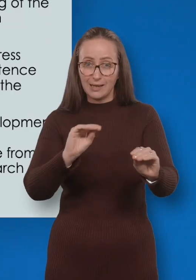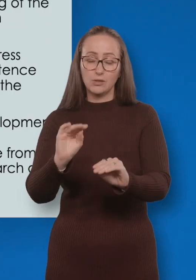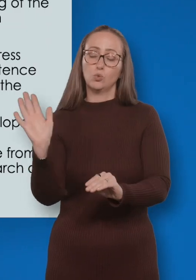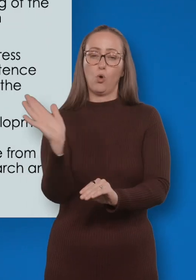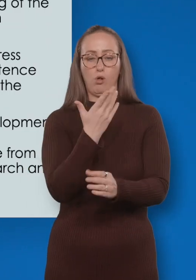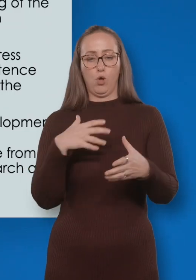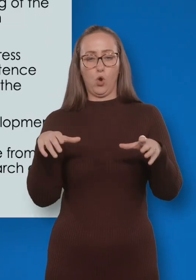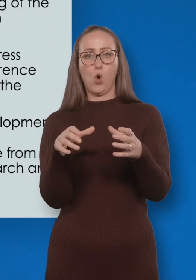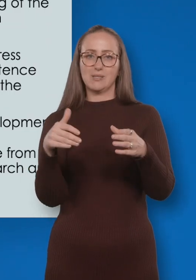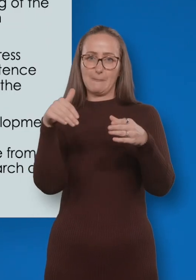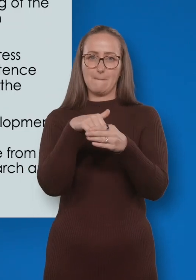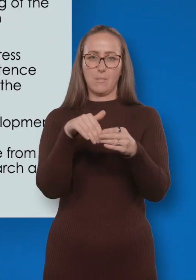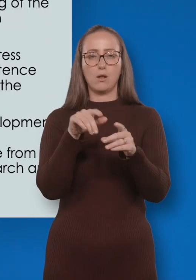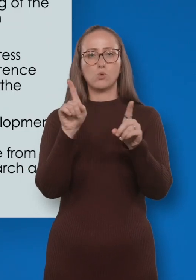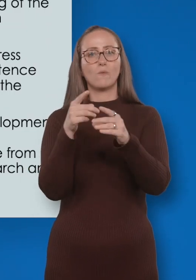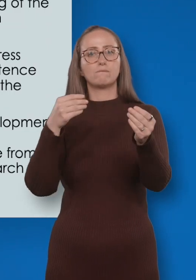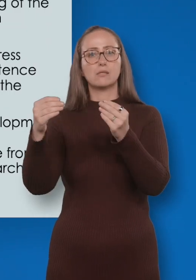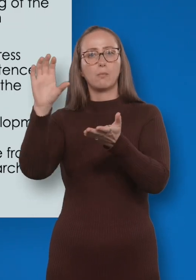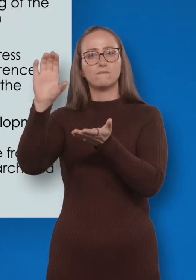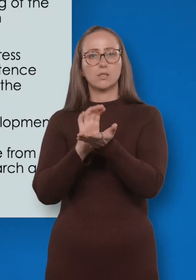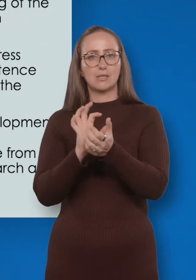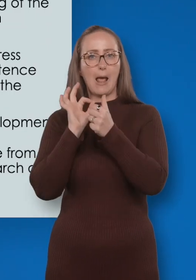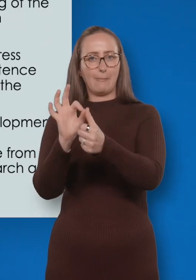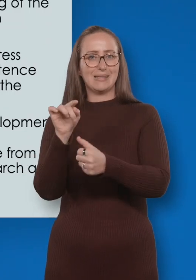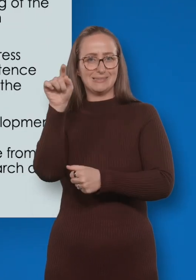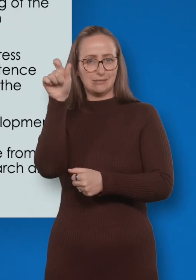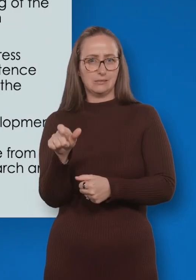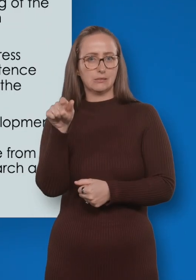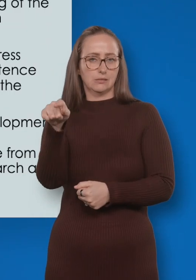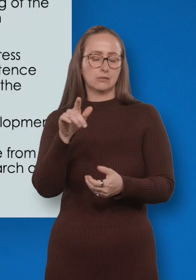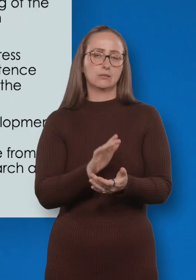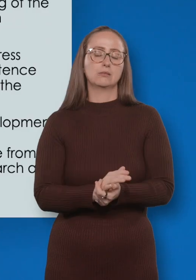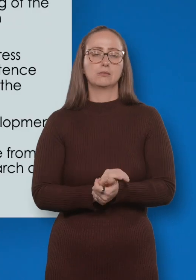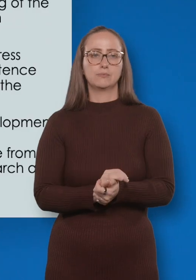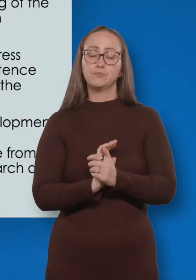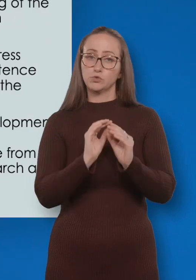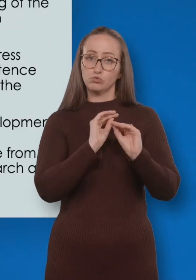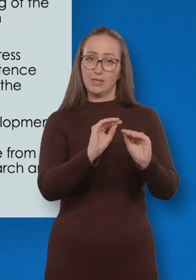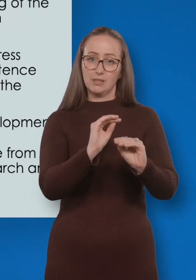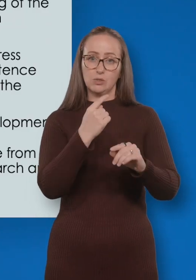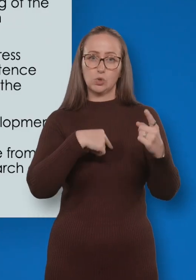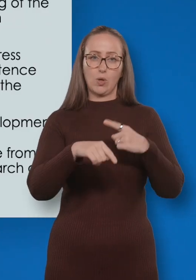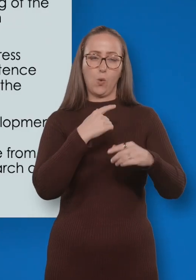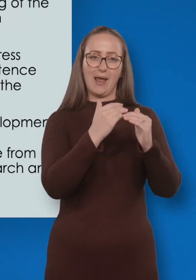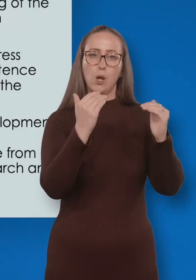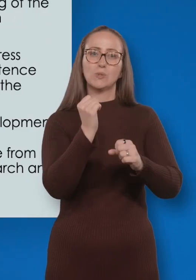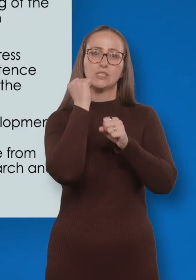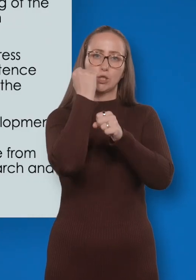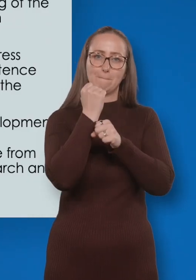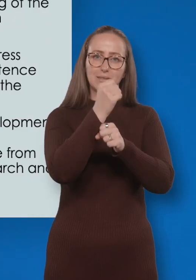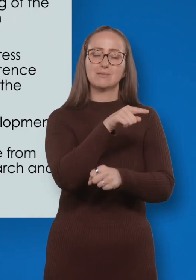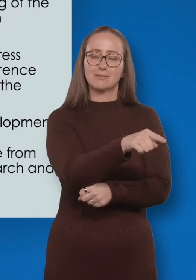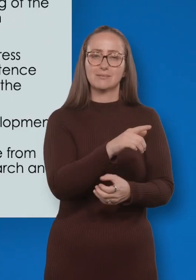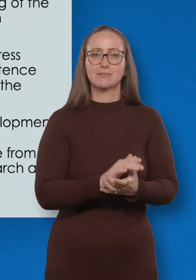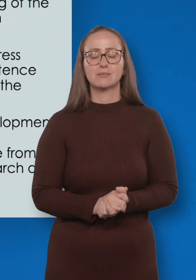and also to flexible fund applicants. We provided training to our equity champions. And